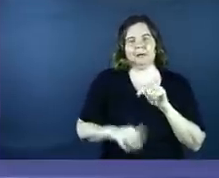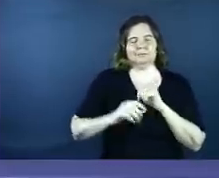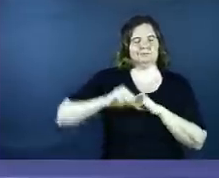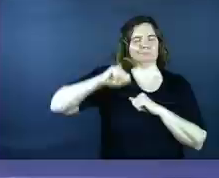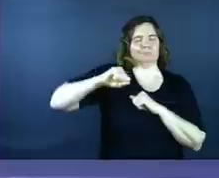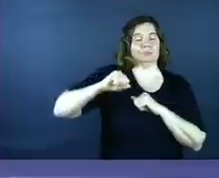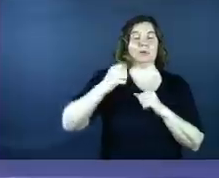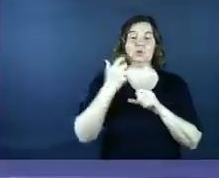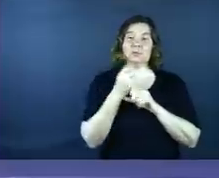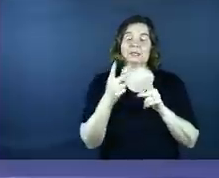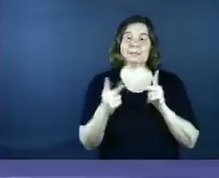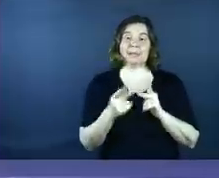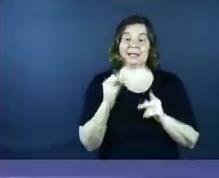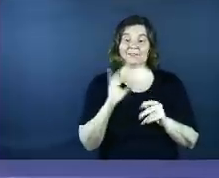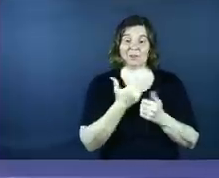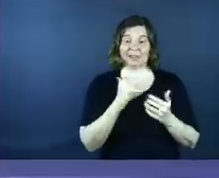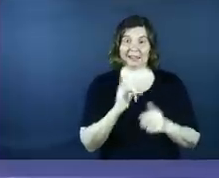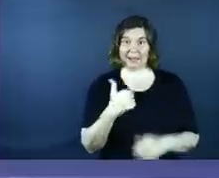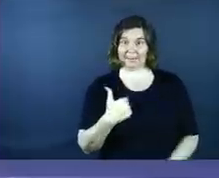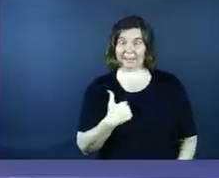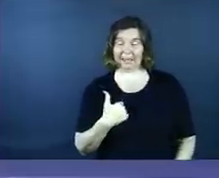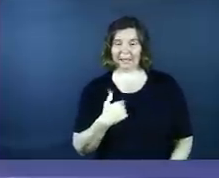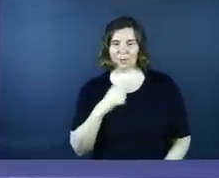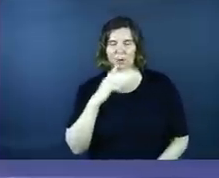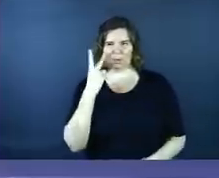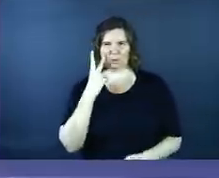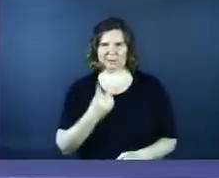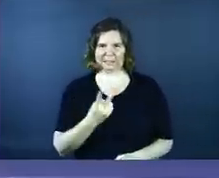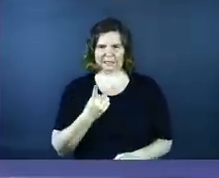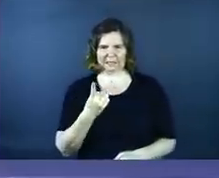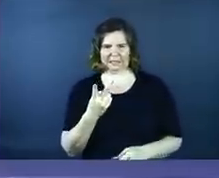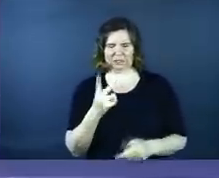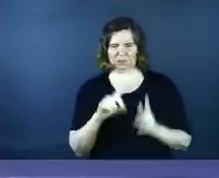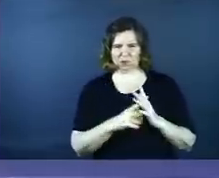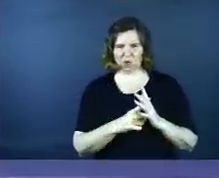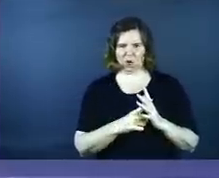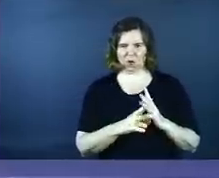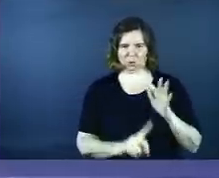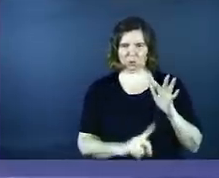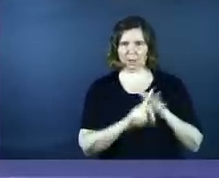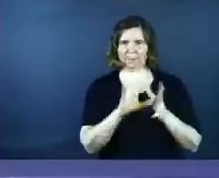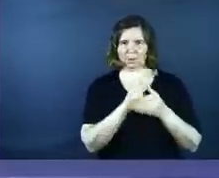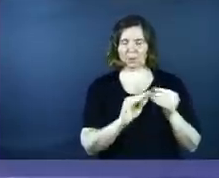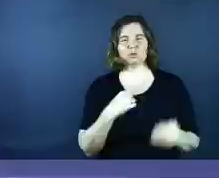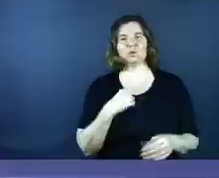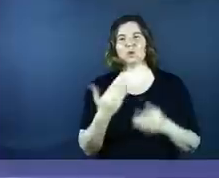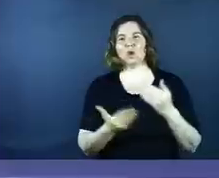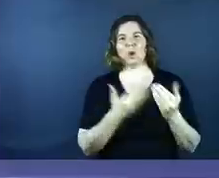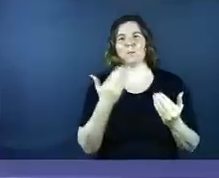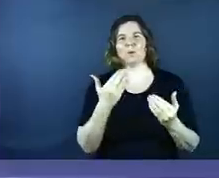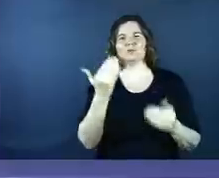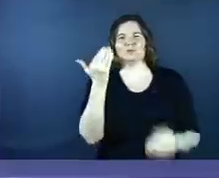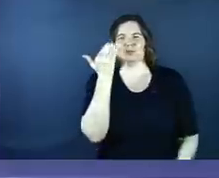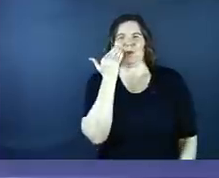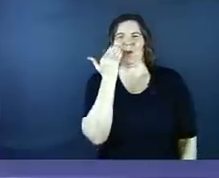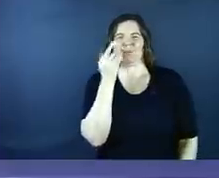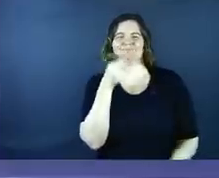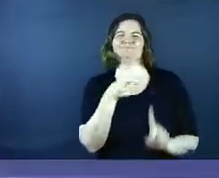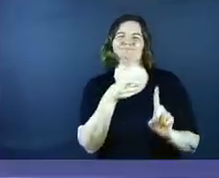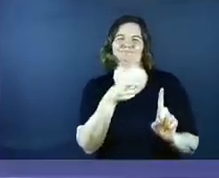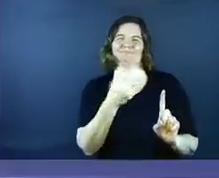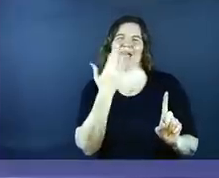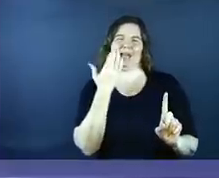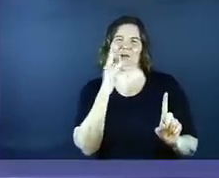you get to this place, if you're anything like me, where when you see that person start to come up in the story, you can almost know exactly